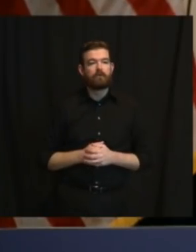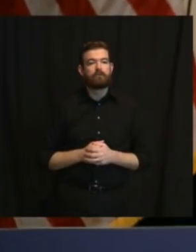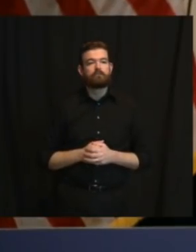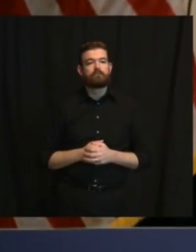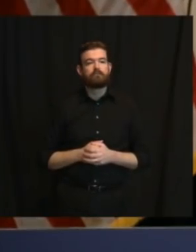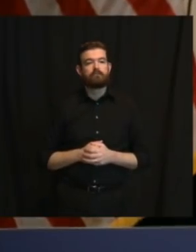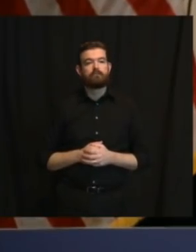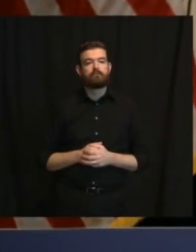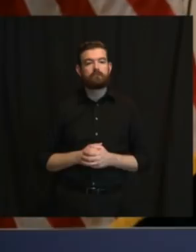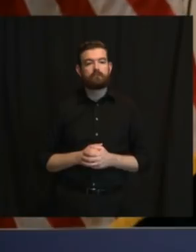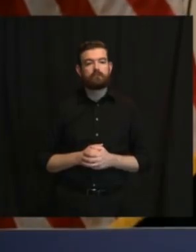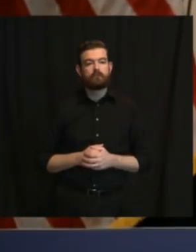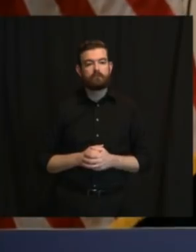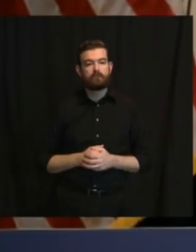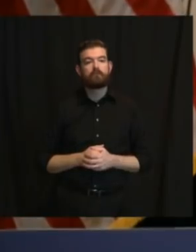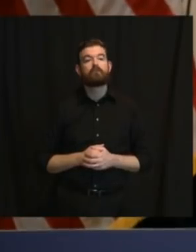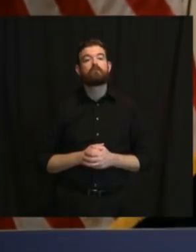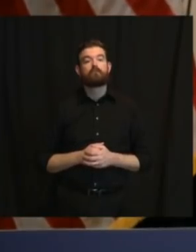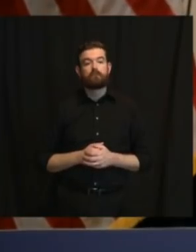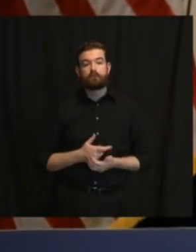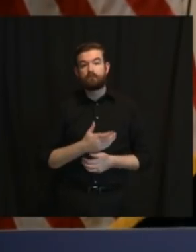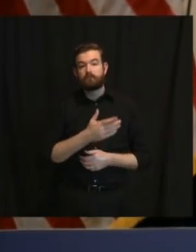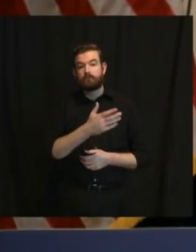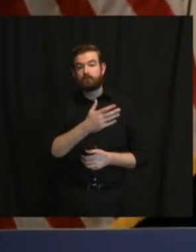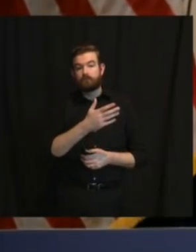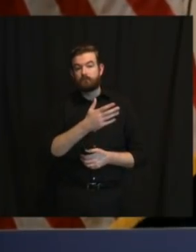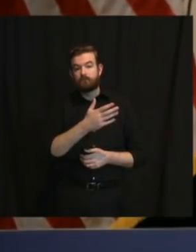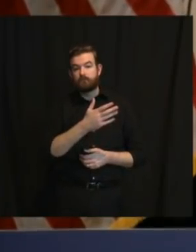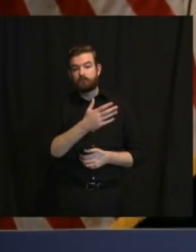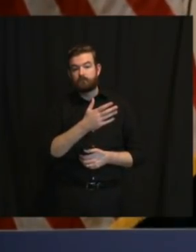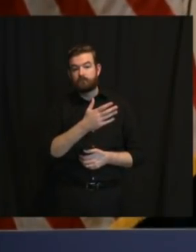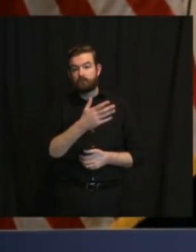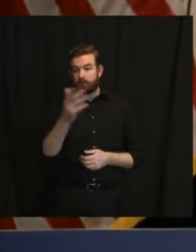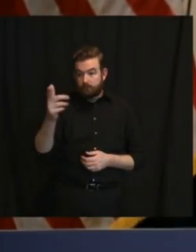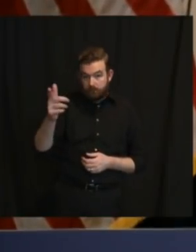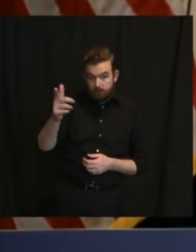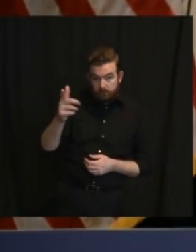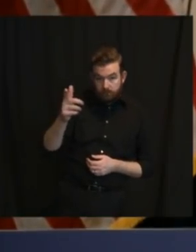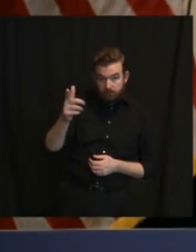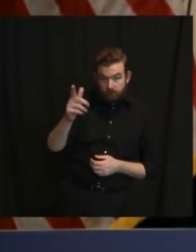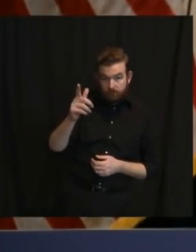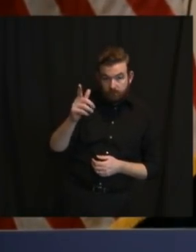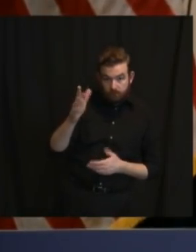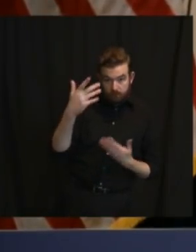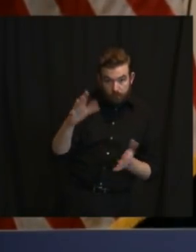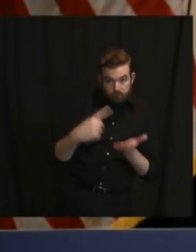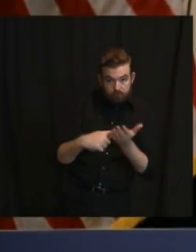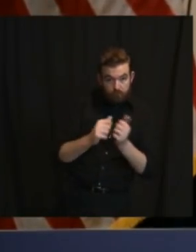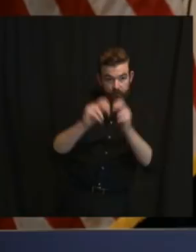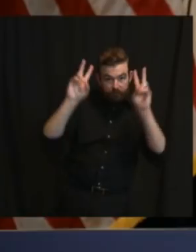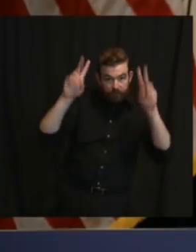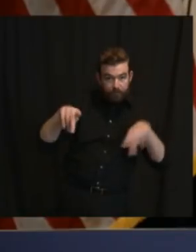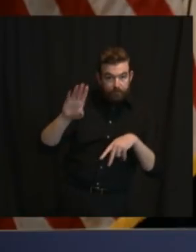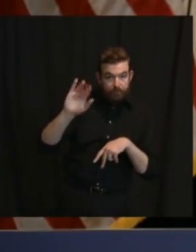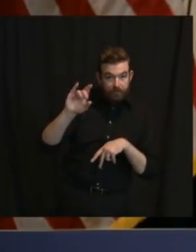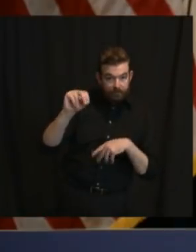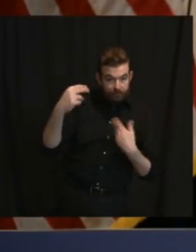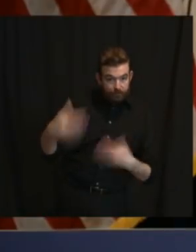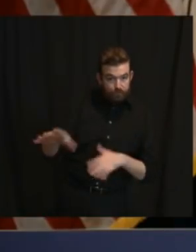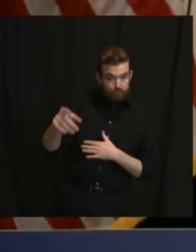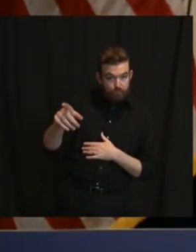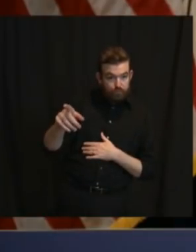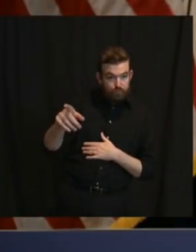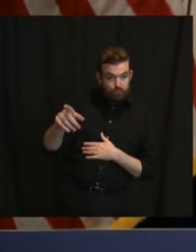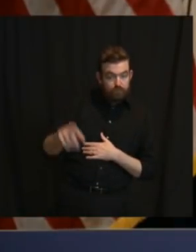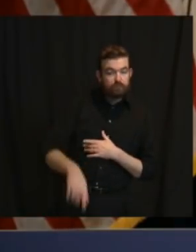asked. Second, I want to know, based on what you've read and heard, do you believe the